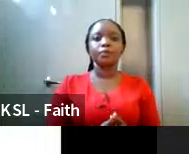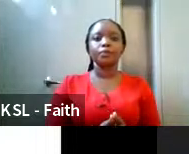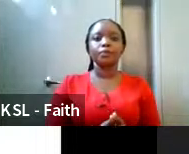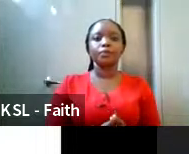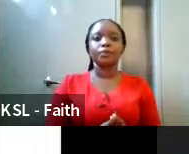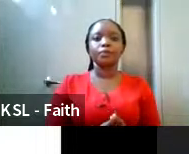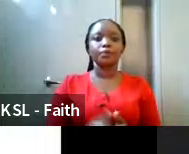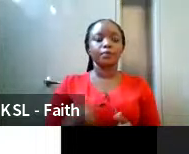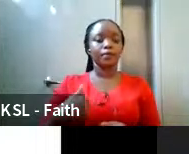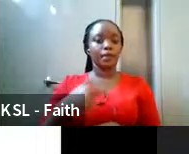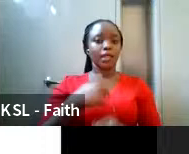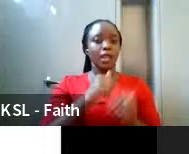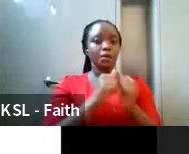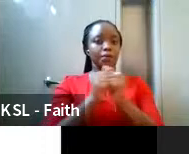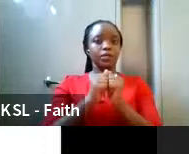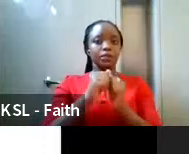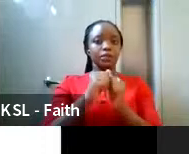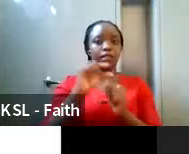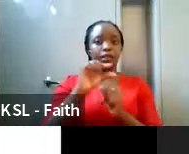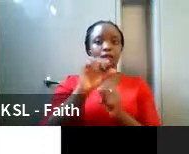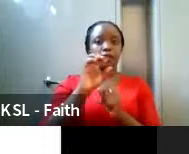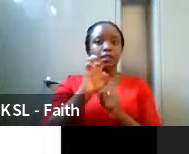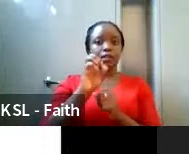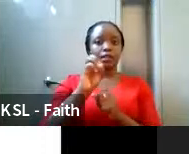Are we together? Georgina, can you hear me?